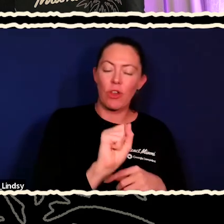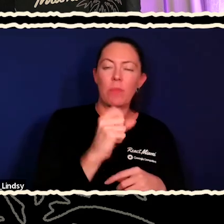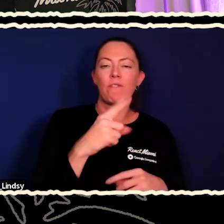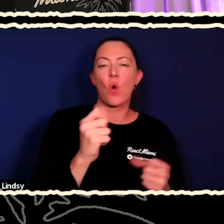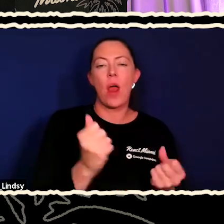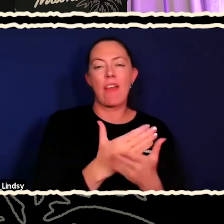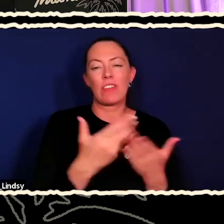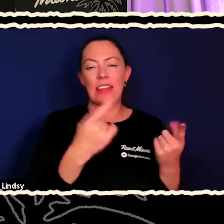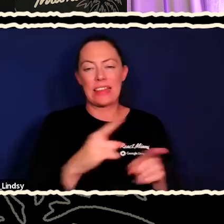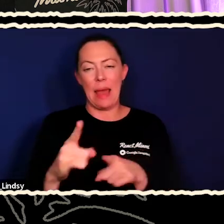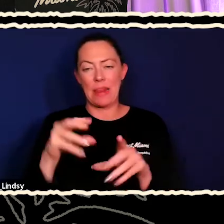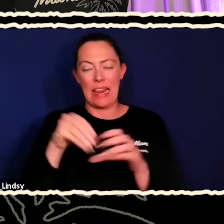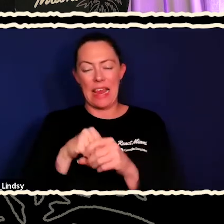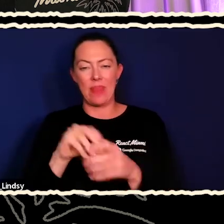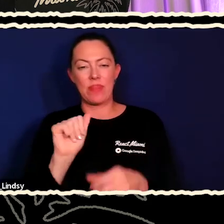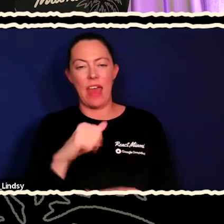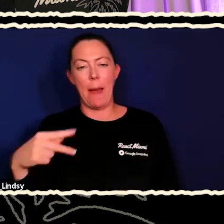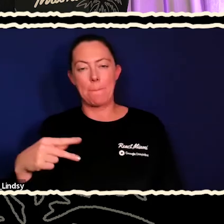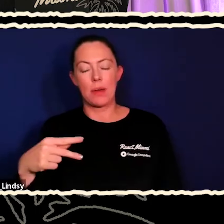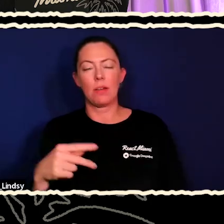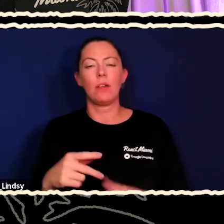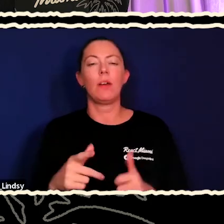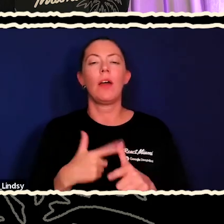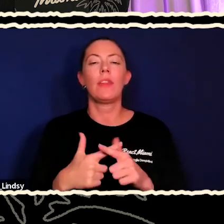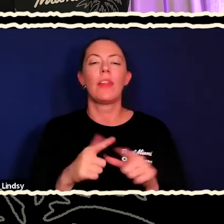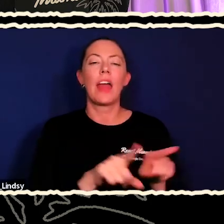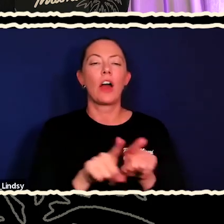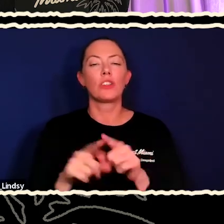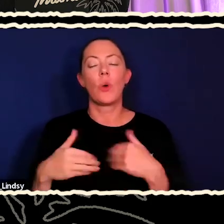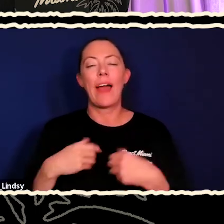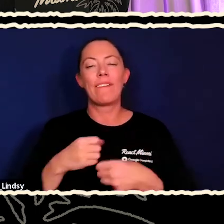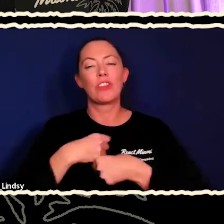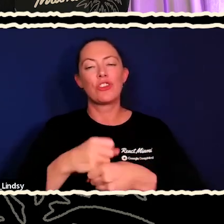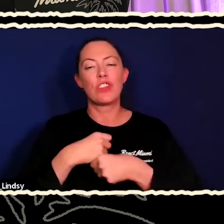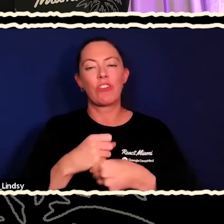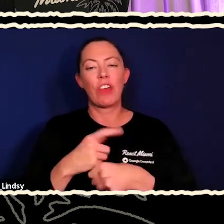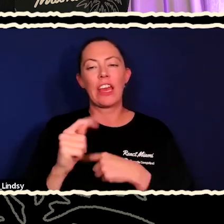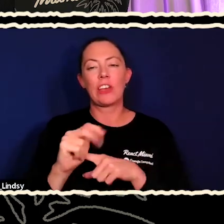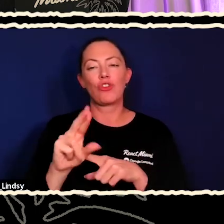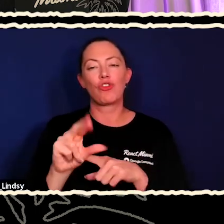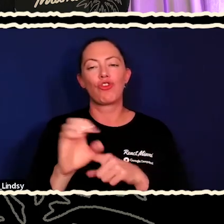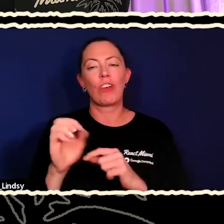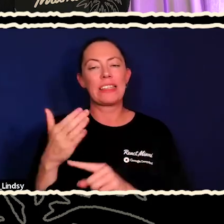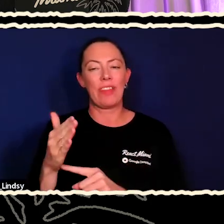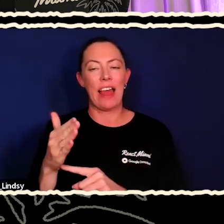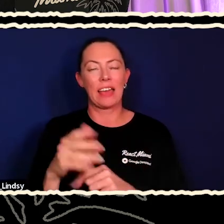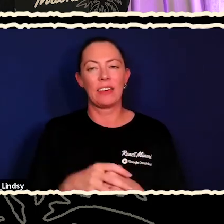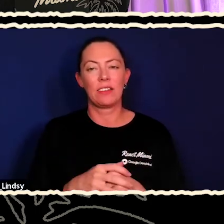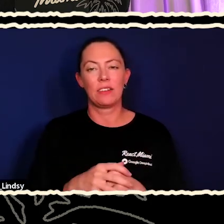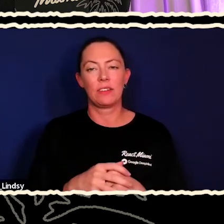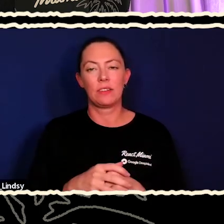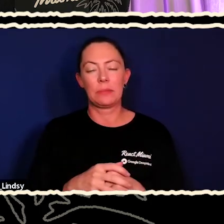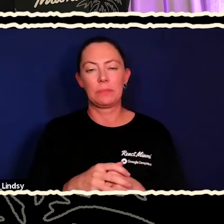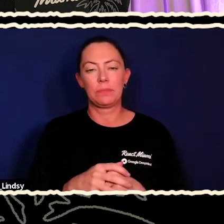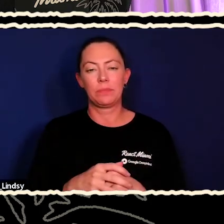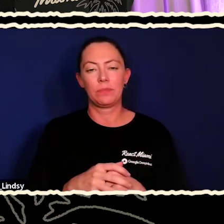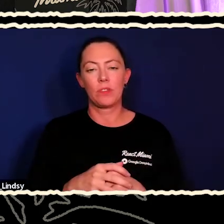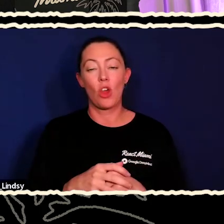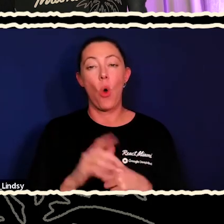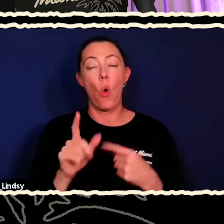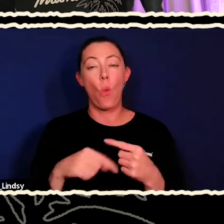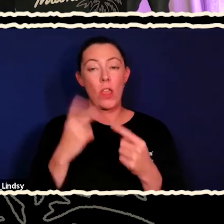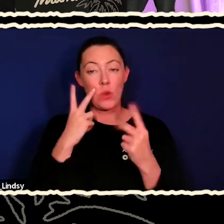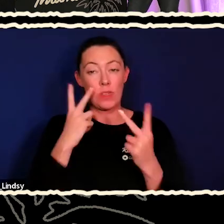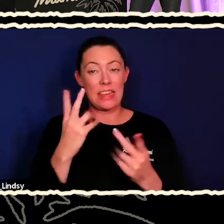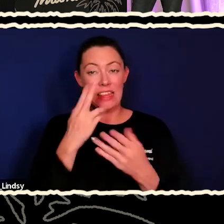of your types, everything in there. There's a generateTrace flag if you've used that before. Oh, there's a fun moment coming. Can we clap when we see it? You're